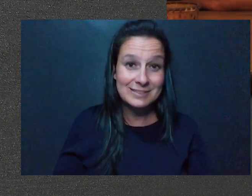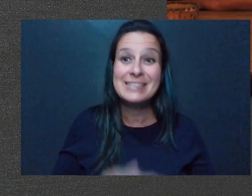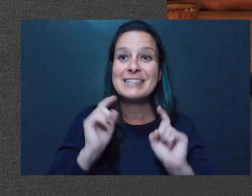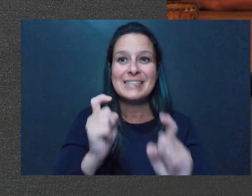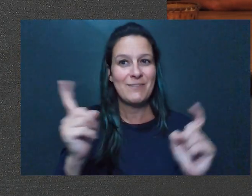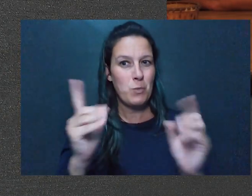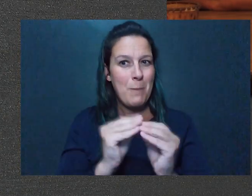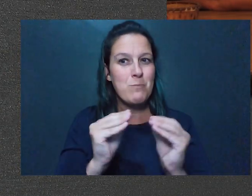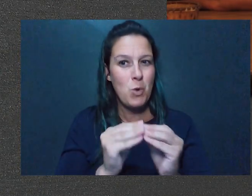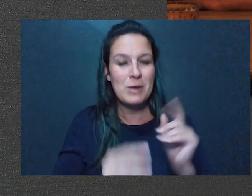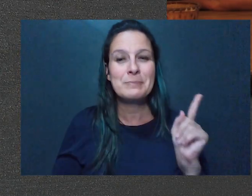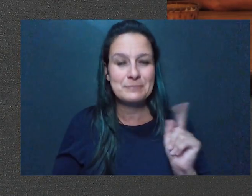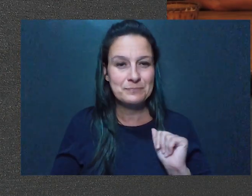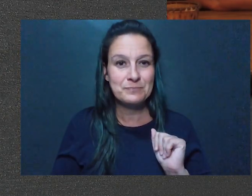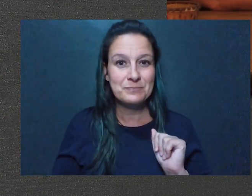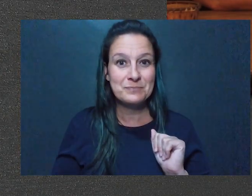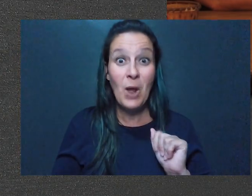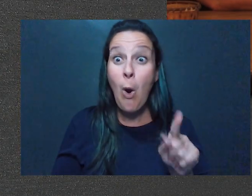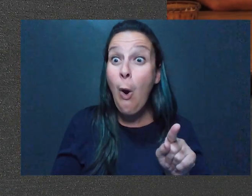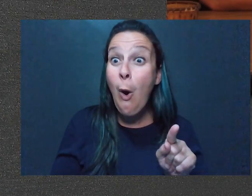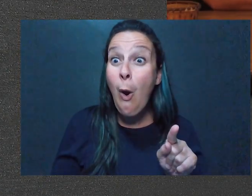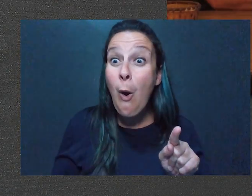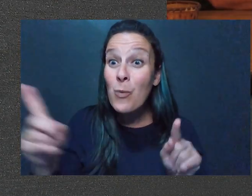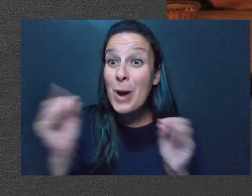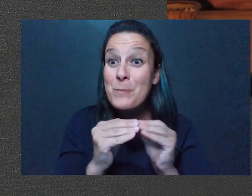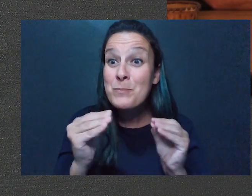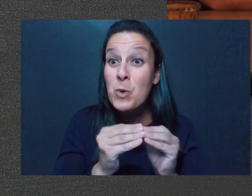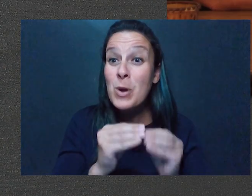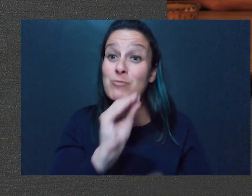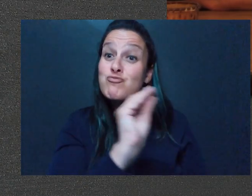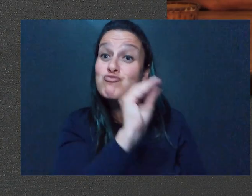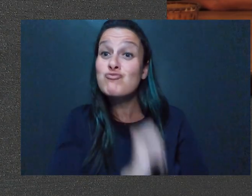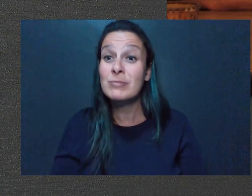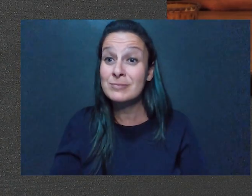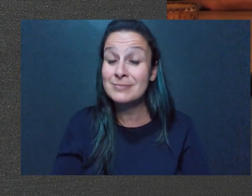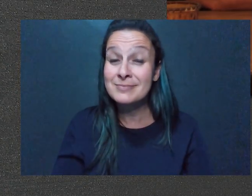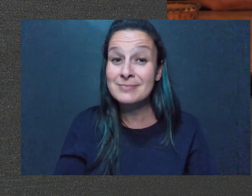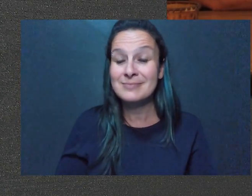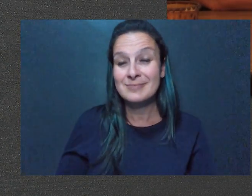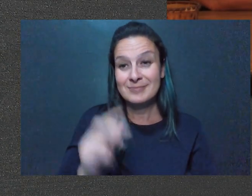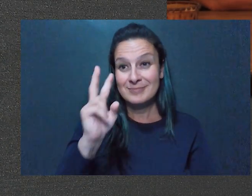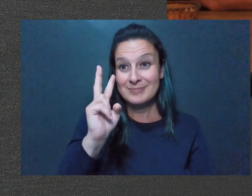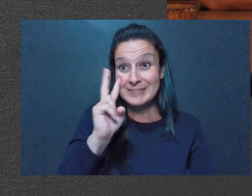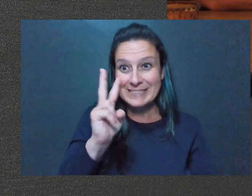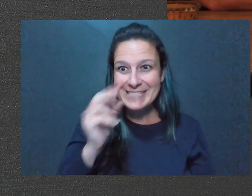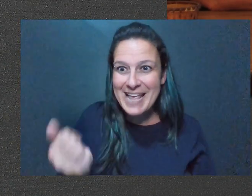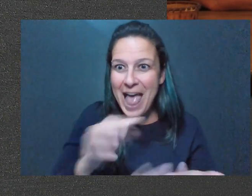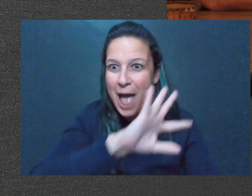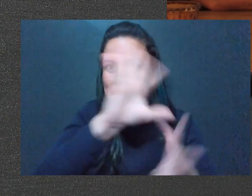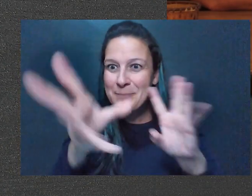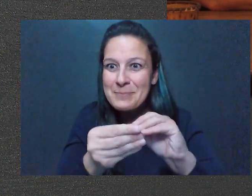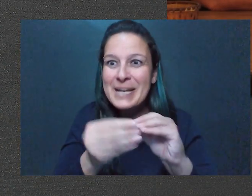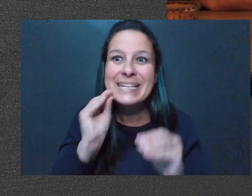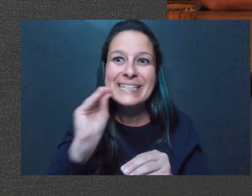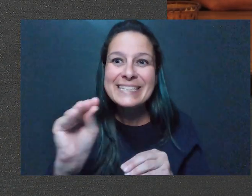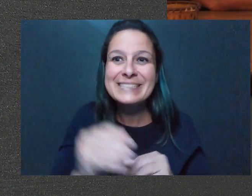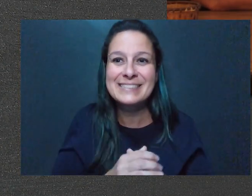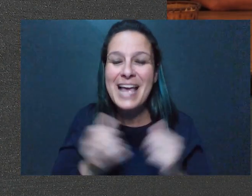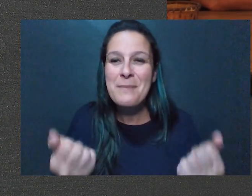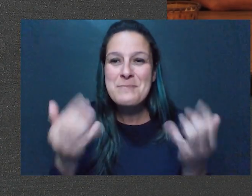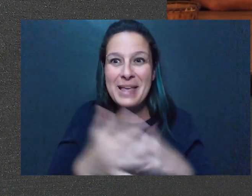more. There it is. There's one more kiss, Muzzy. Now, how many kisses has Muzzy